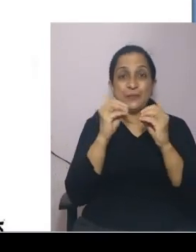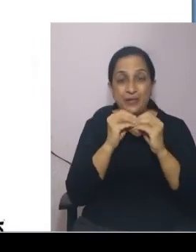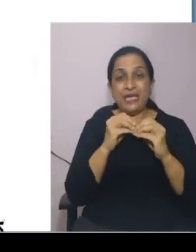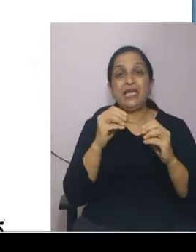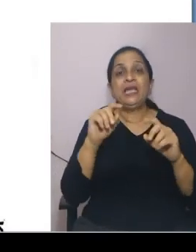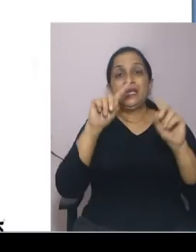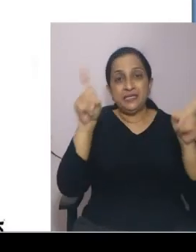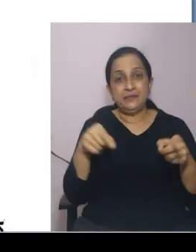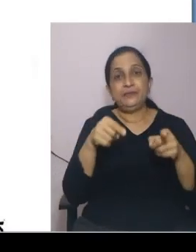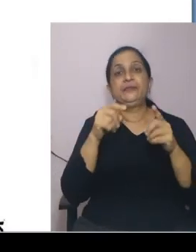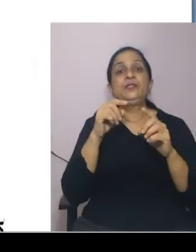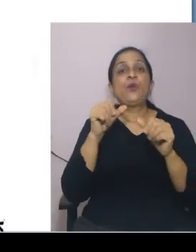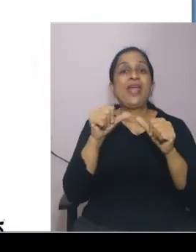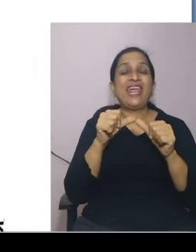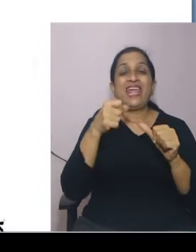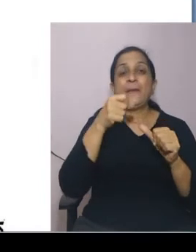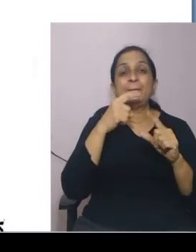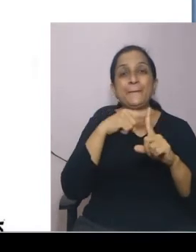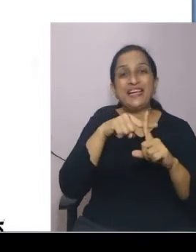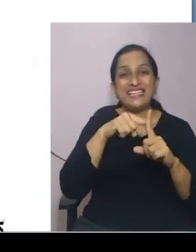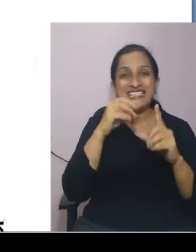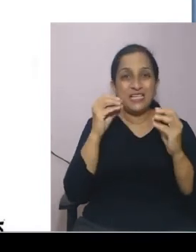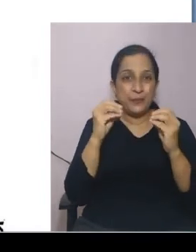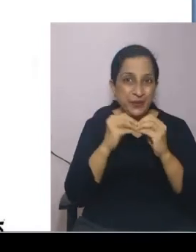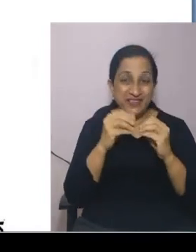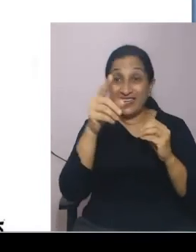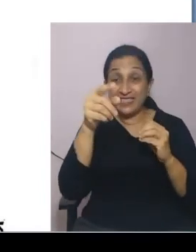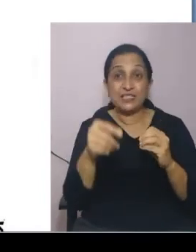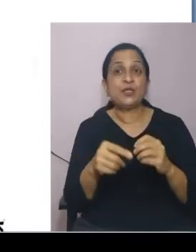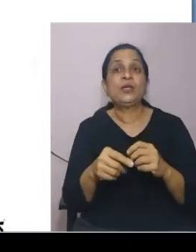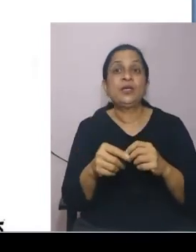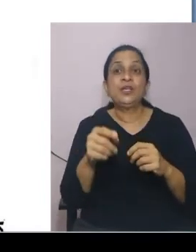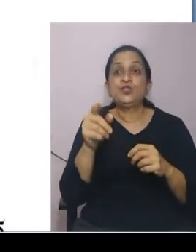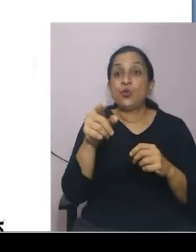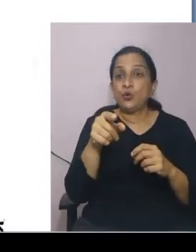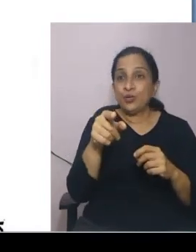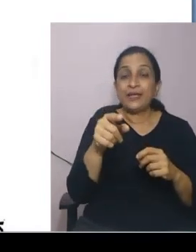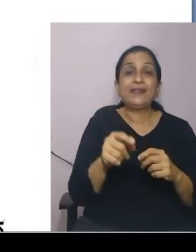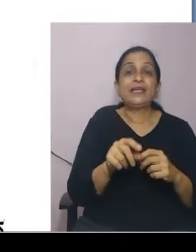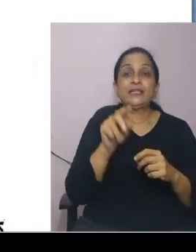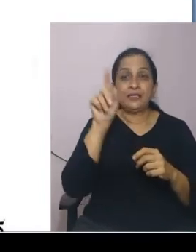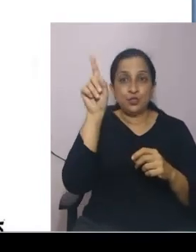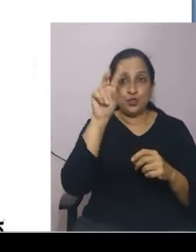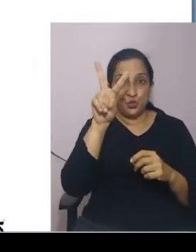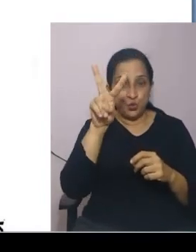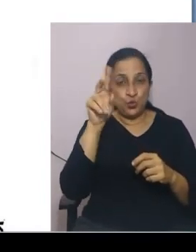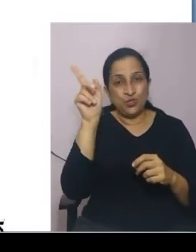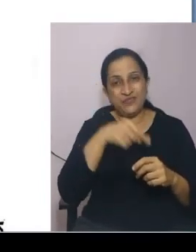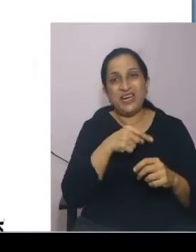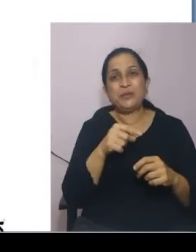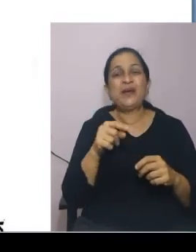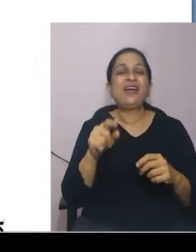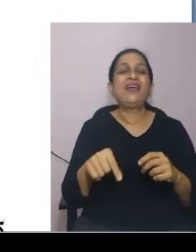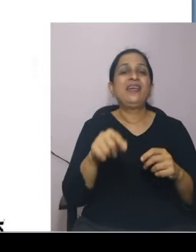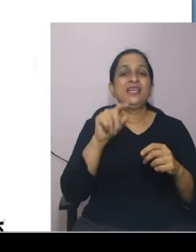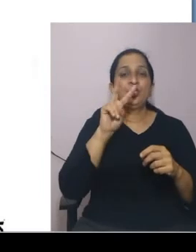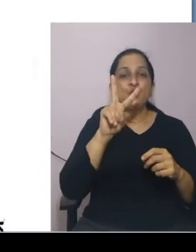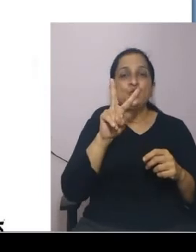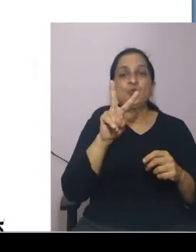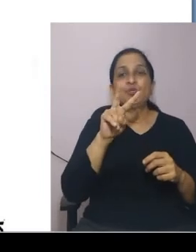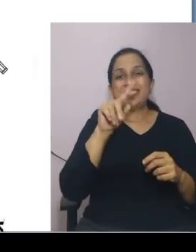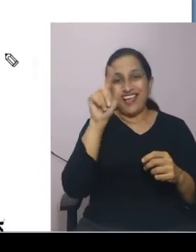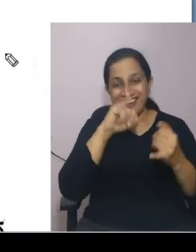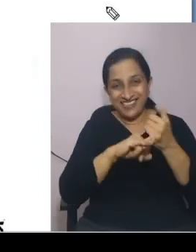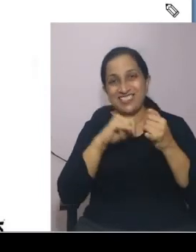multiplied, and here this and this gets cancelled, so it will be 2. So 2 upon sin square theta is nothing